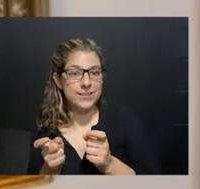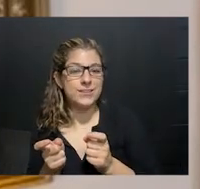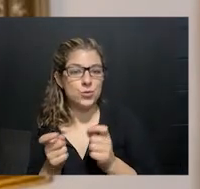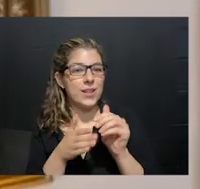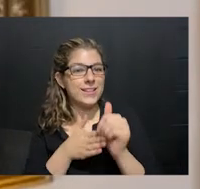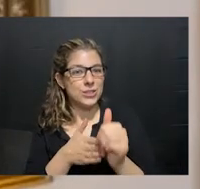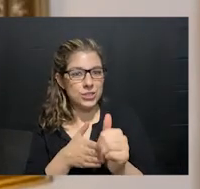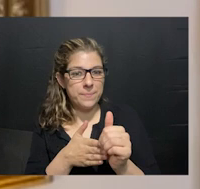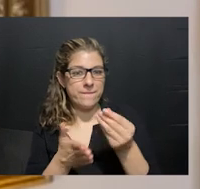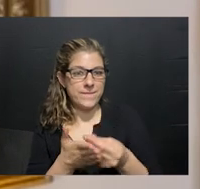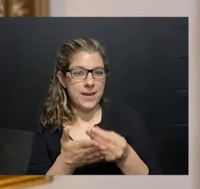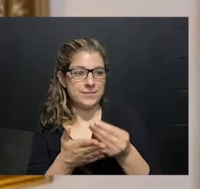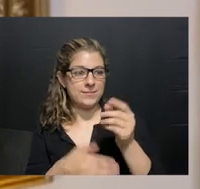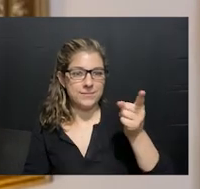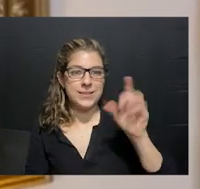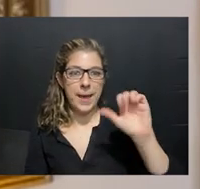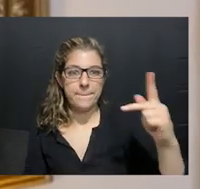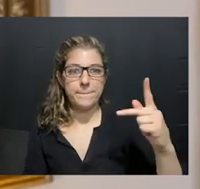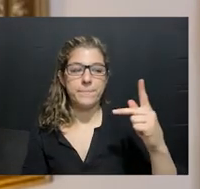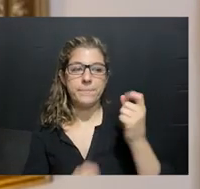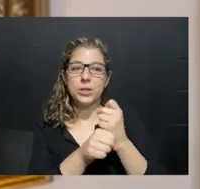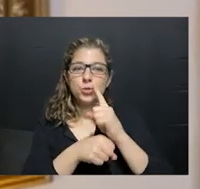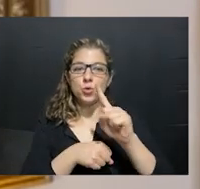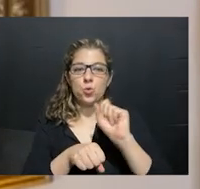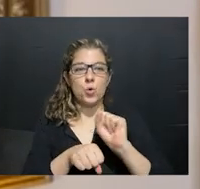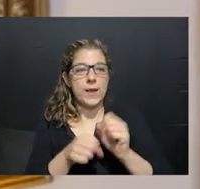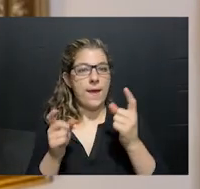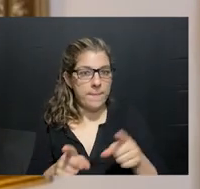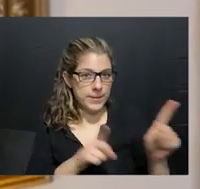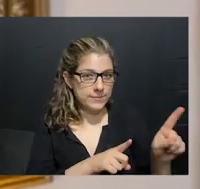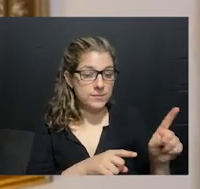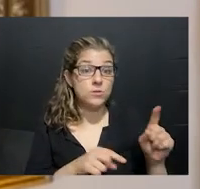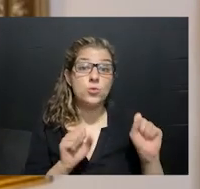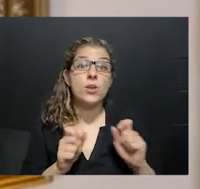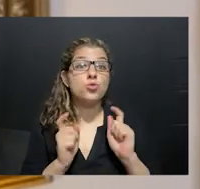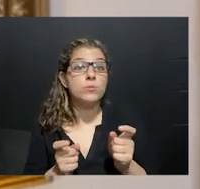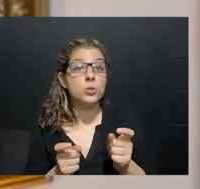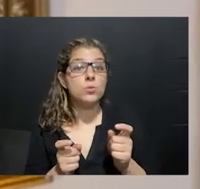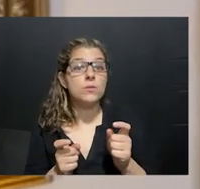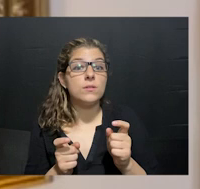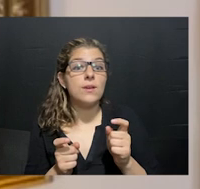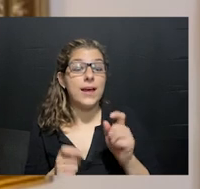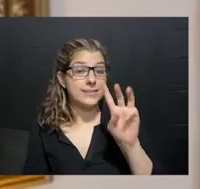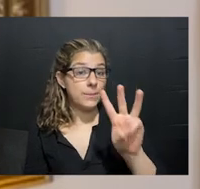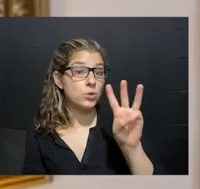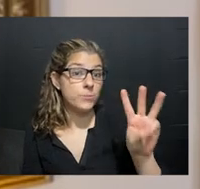the leadership fund at CAP to help ensure that this work happens. You can contribute at